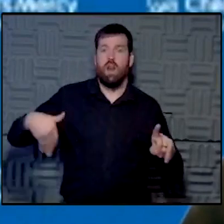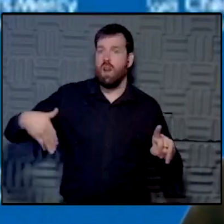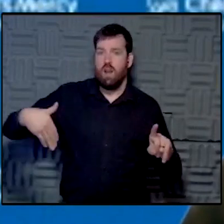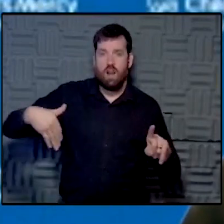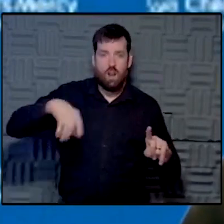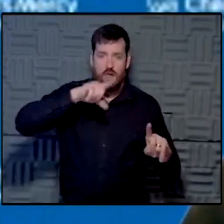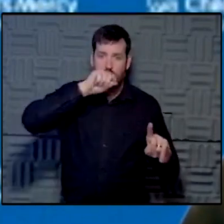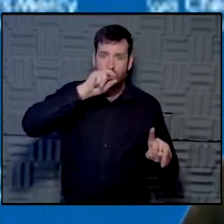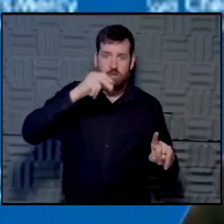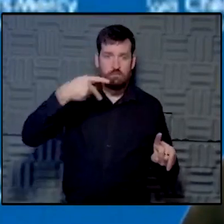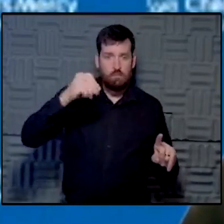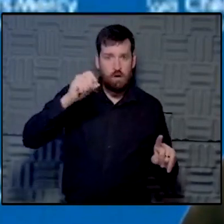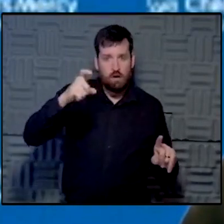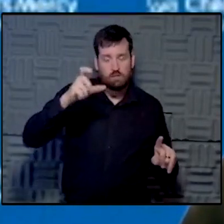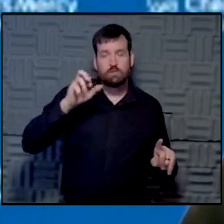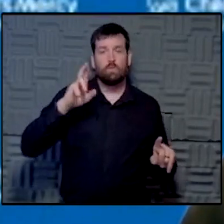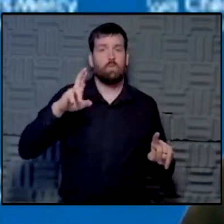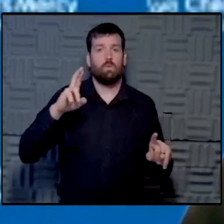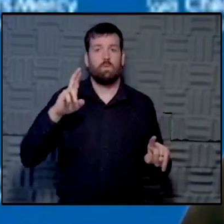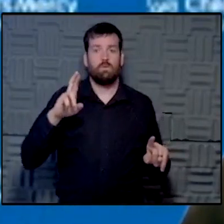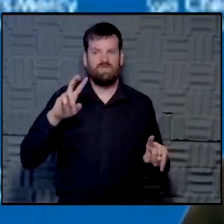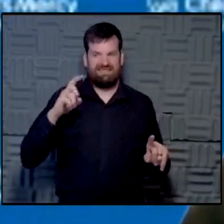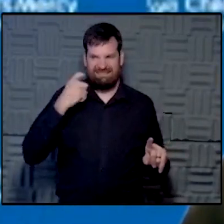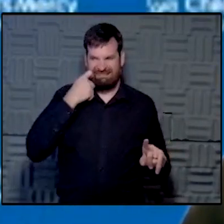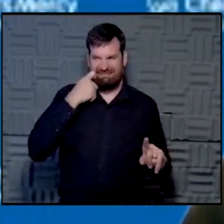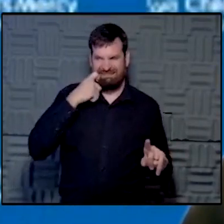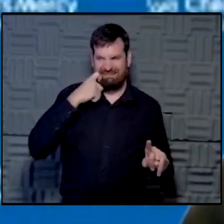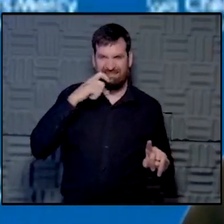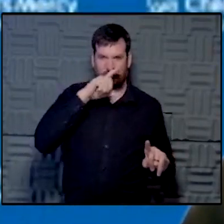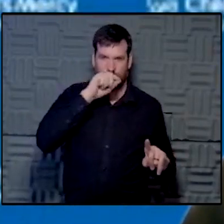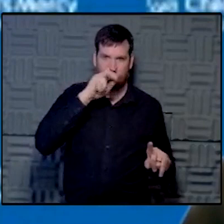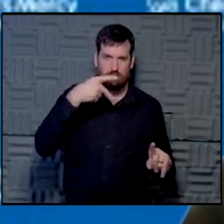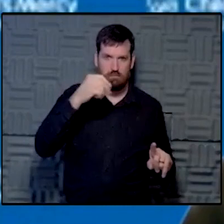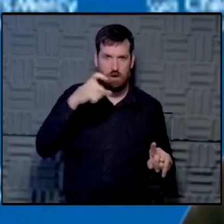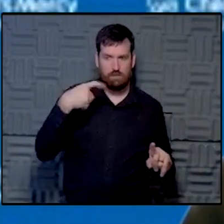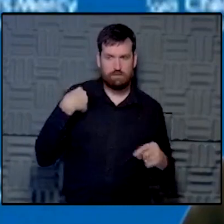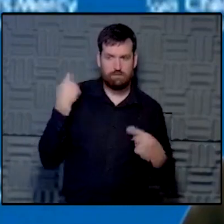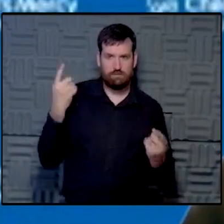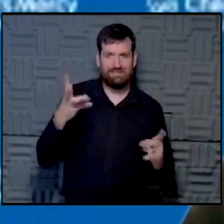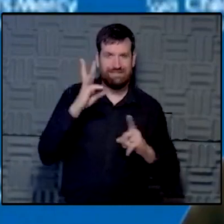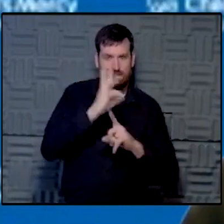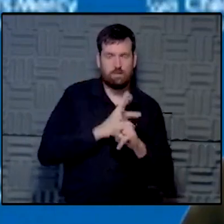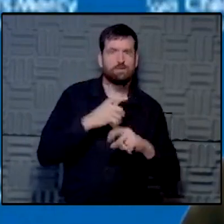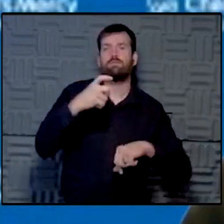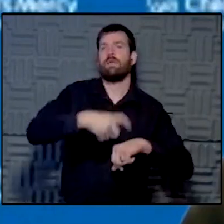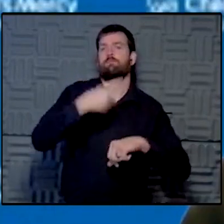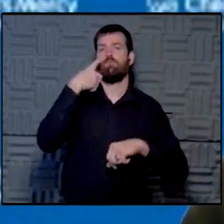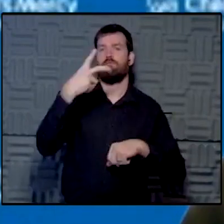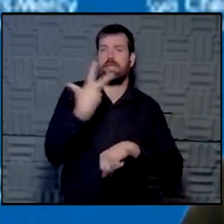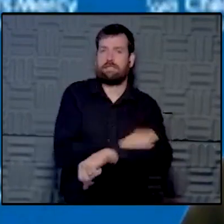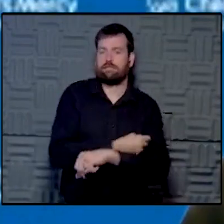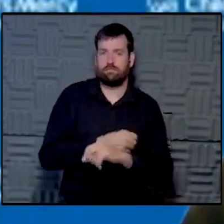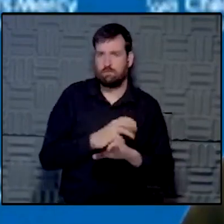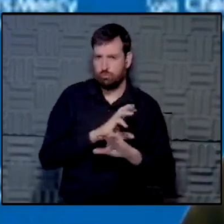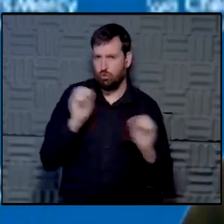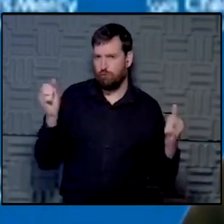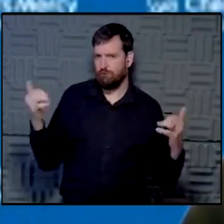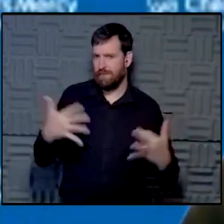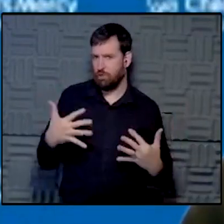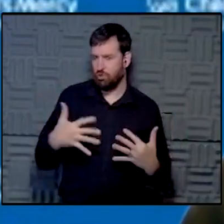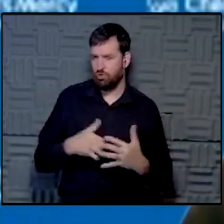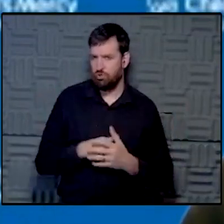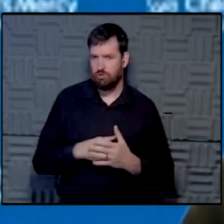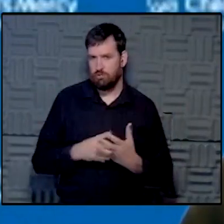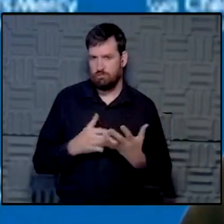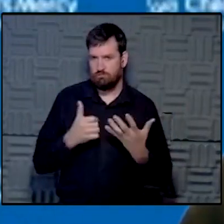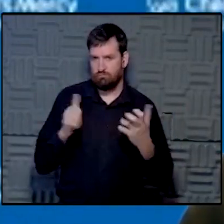chickenpox yet, potentially, or just had chickenpox maybe in the last 6 months or so, and it's time for their vaccine, I'm just making sure there's no fear of